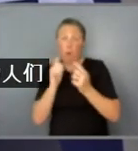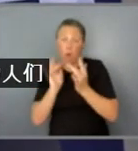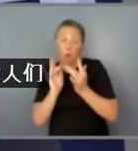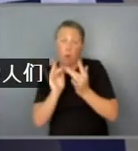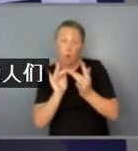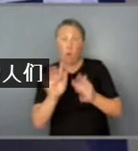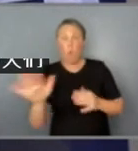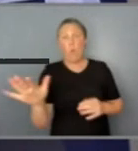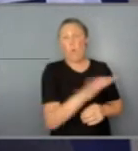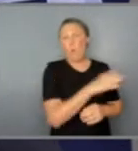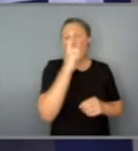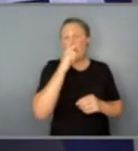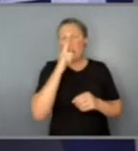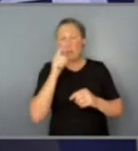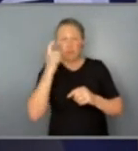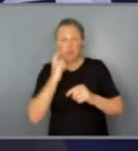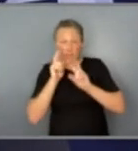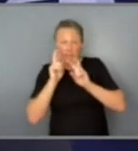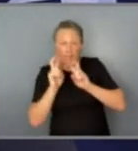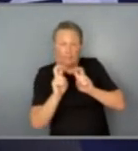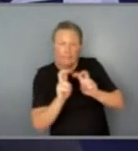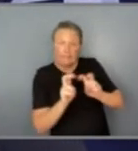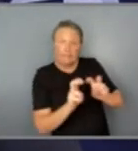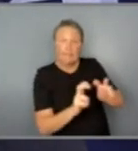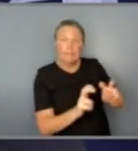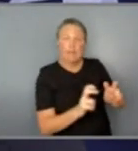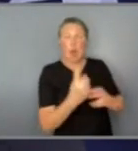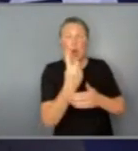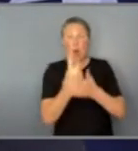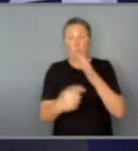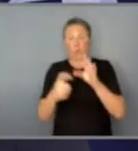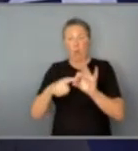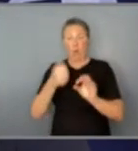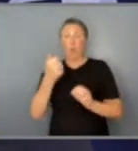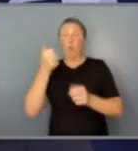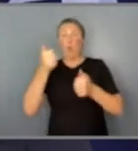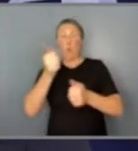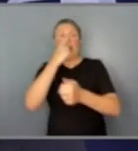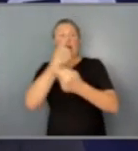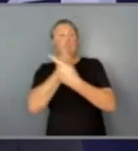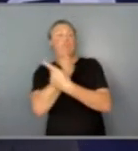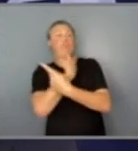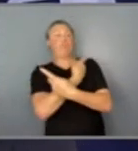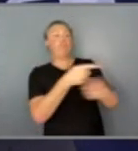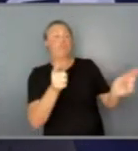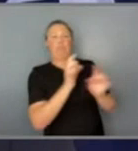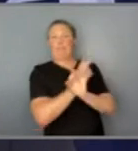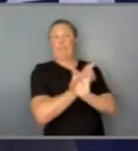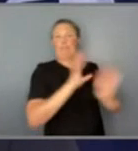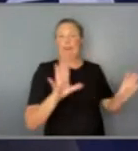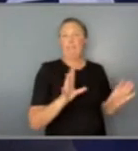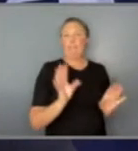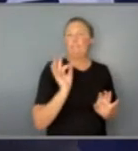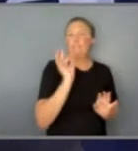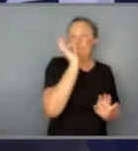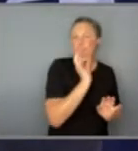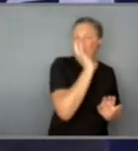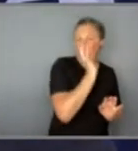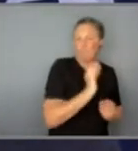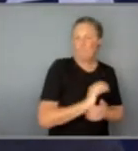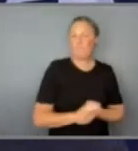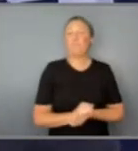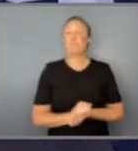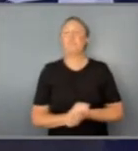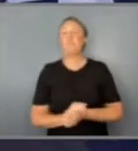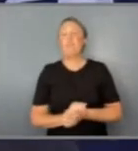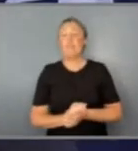numbers of cases for people to self-manage, self-regulate their own COVID responses. And then finally, on the